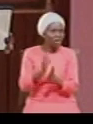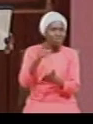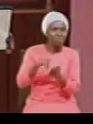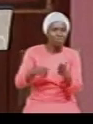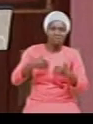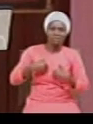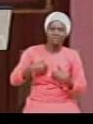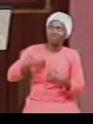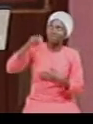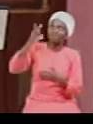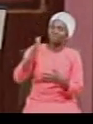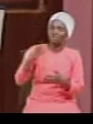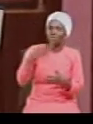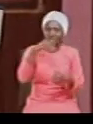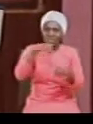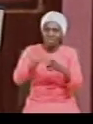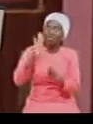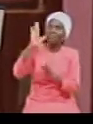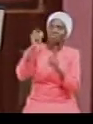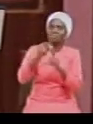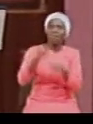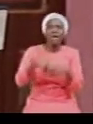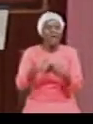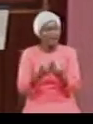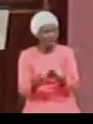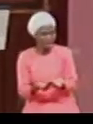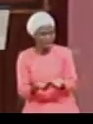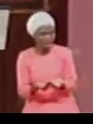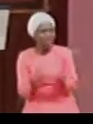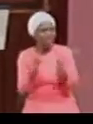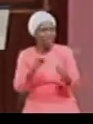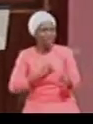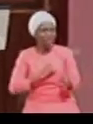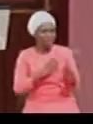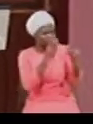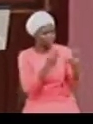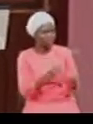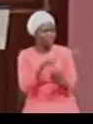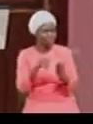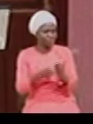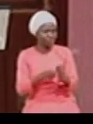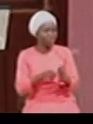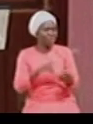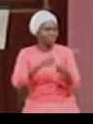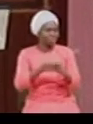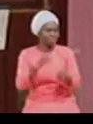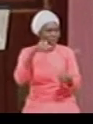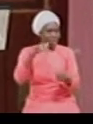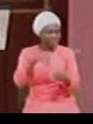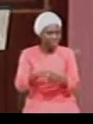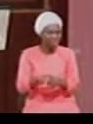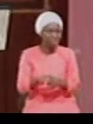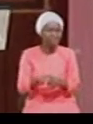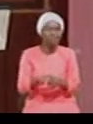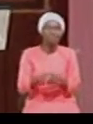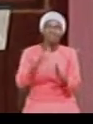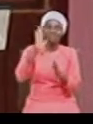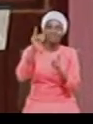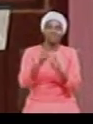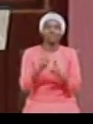word. How should I approach this matter? In his word,